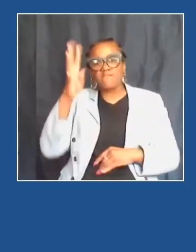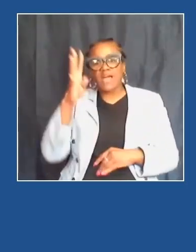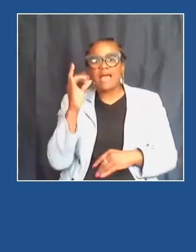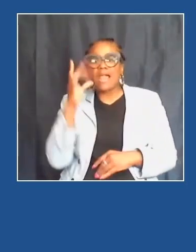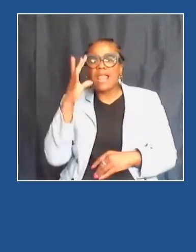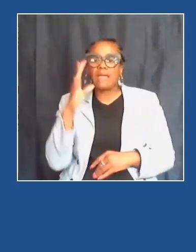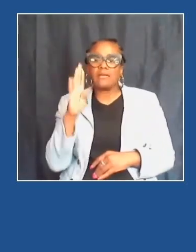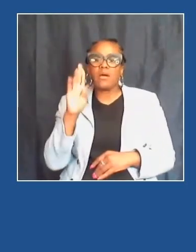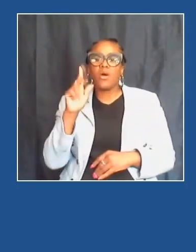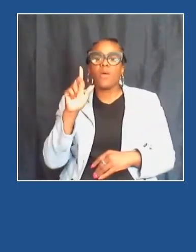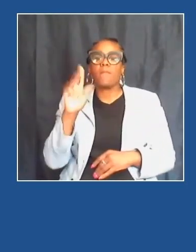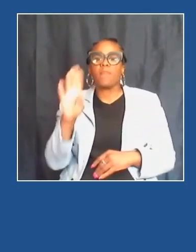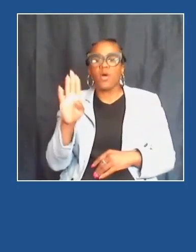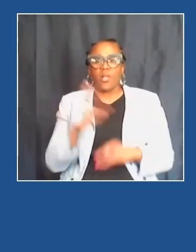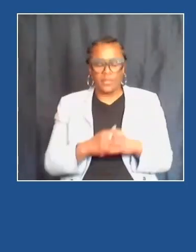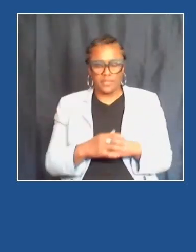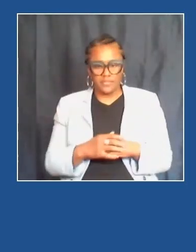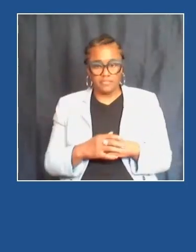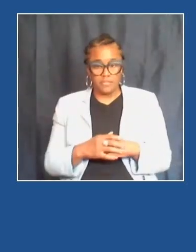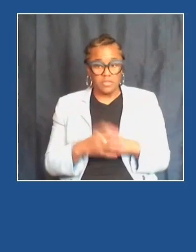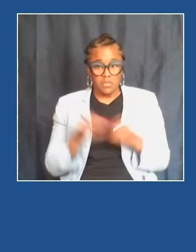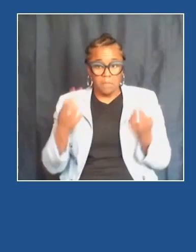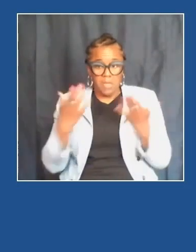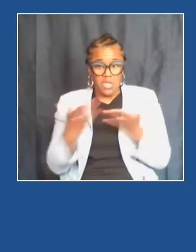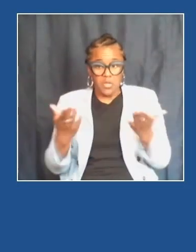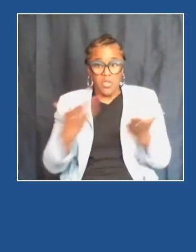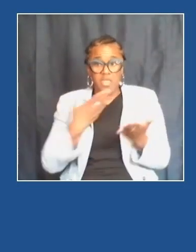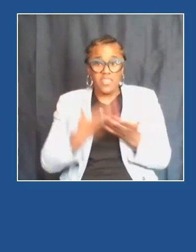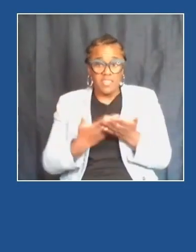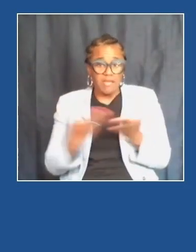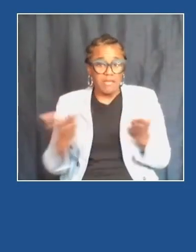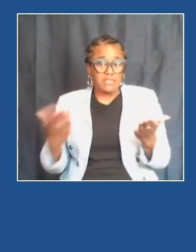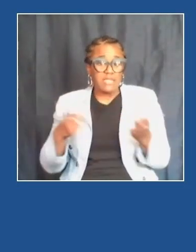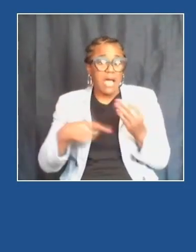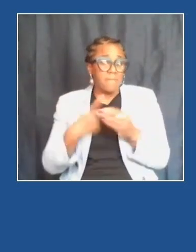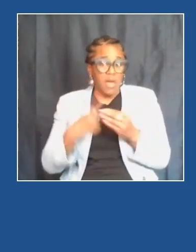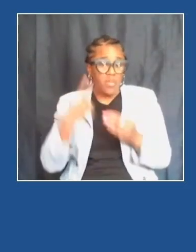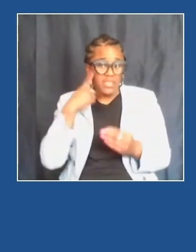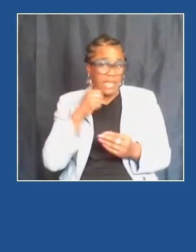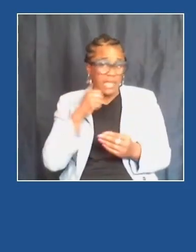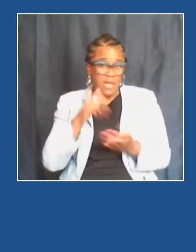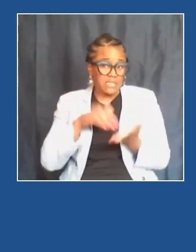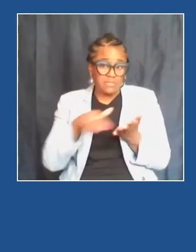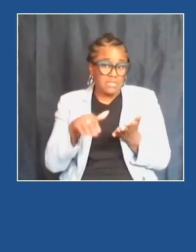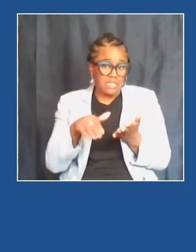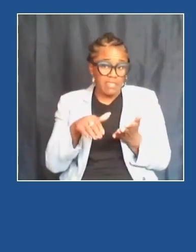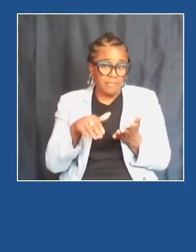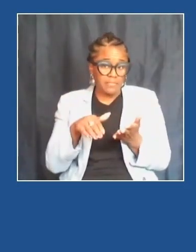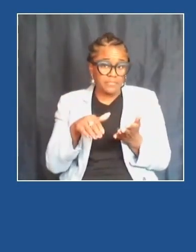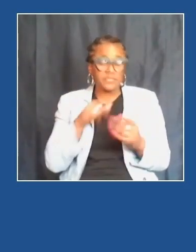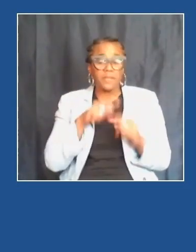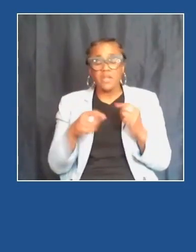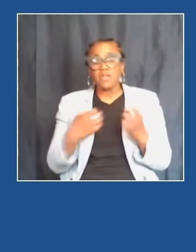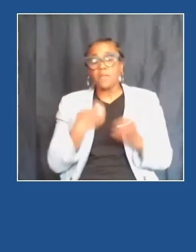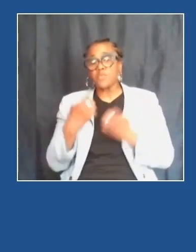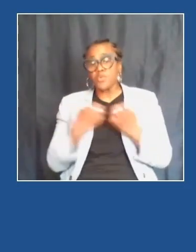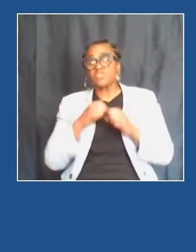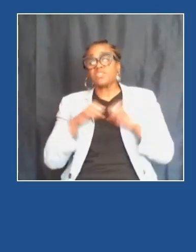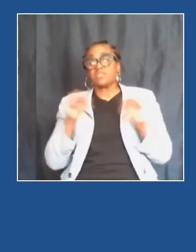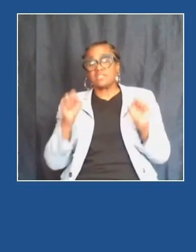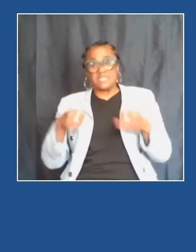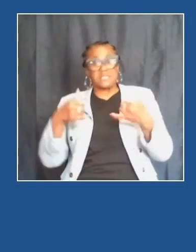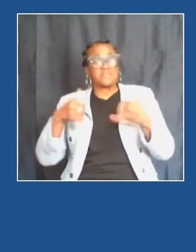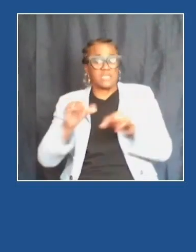Okay, so there are a lot of good things about thinking. I'm not dismissing them, but our emotion system still